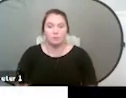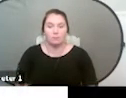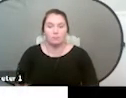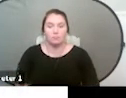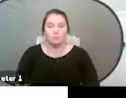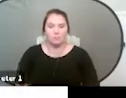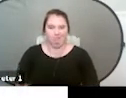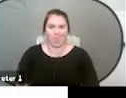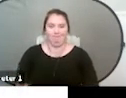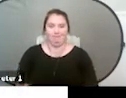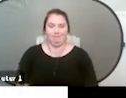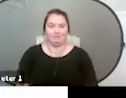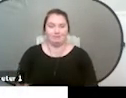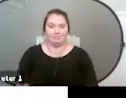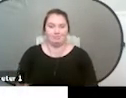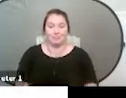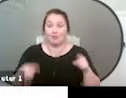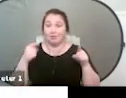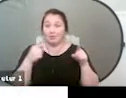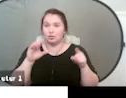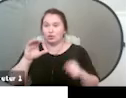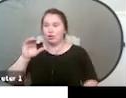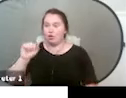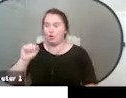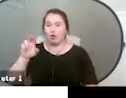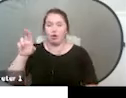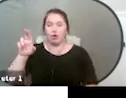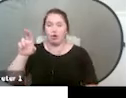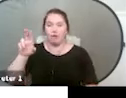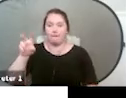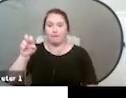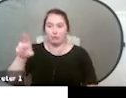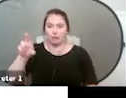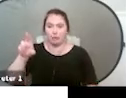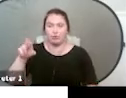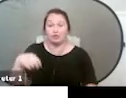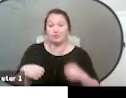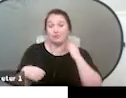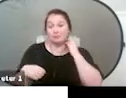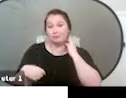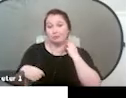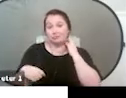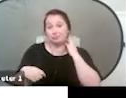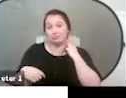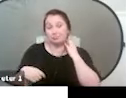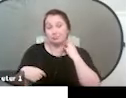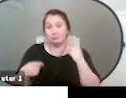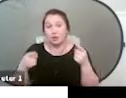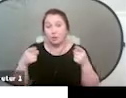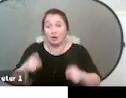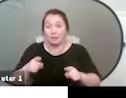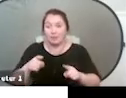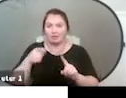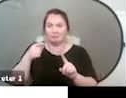So this is Carver. So at Carver, the main was